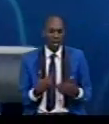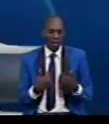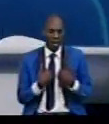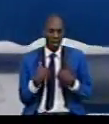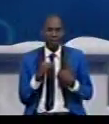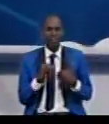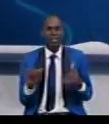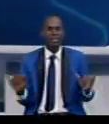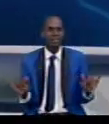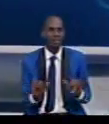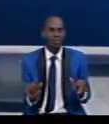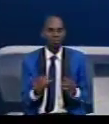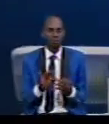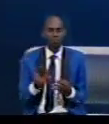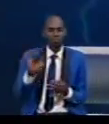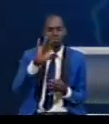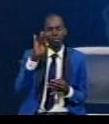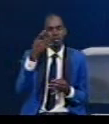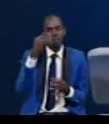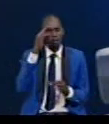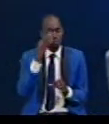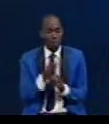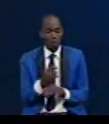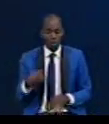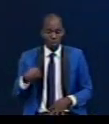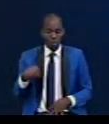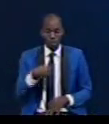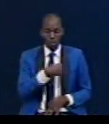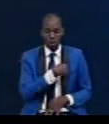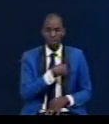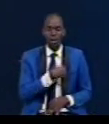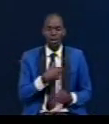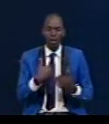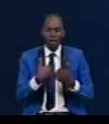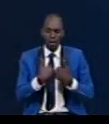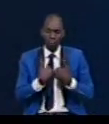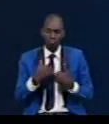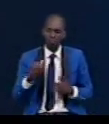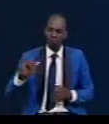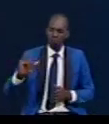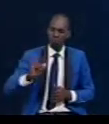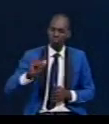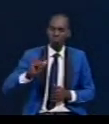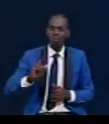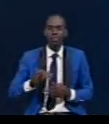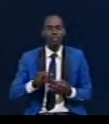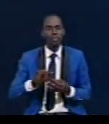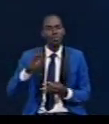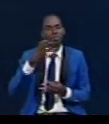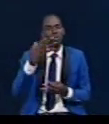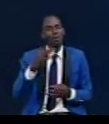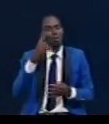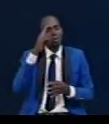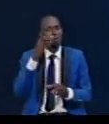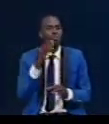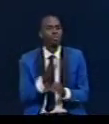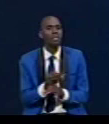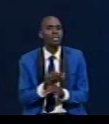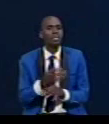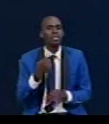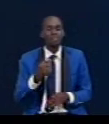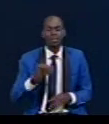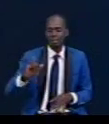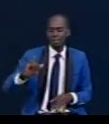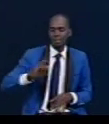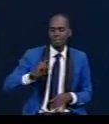spirit of faith, we, having the same spirit of faith, the same spirit of